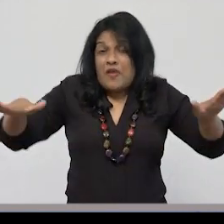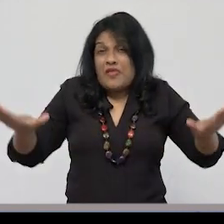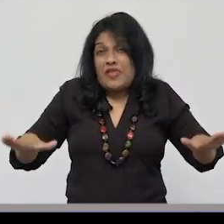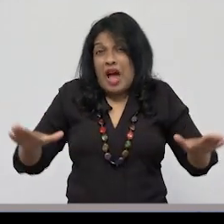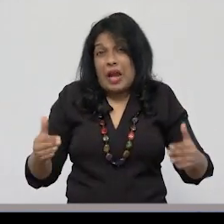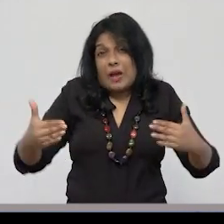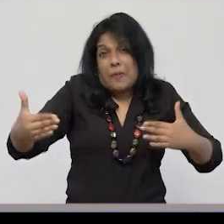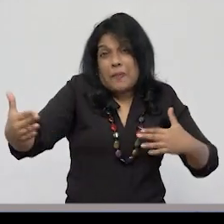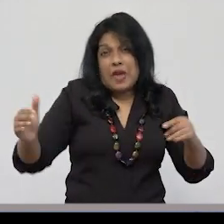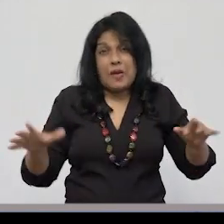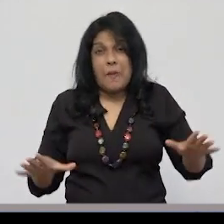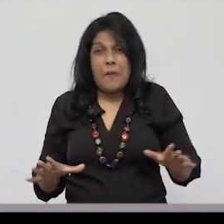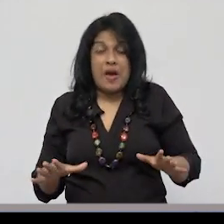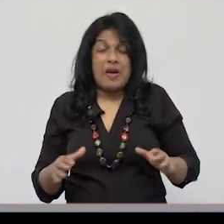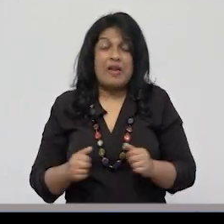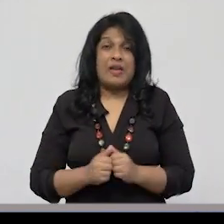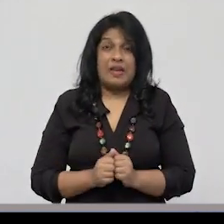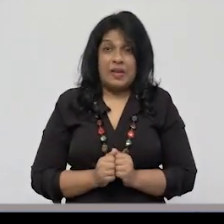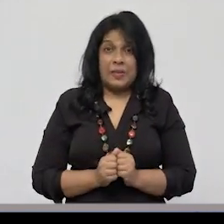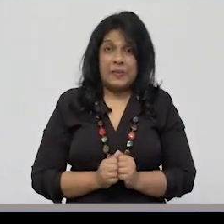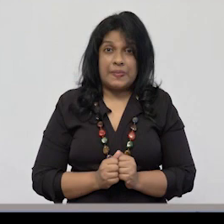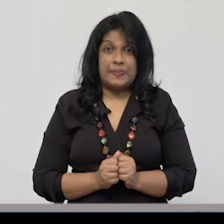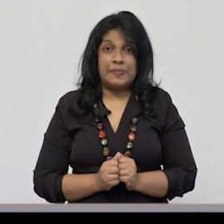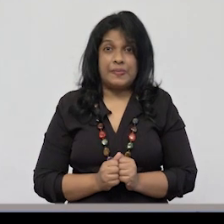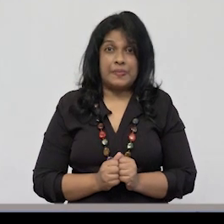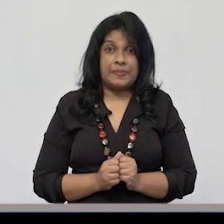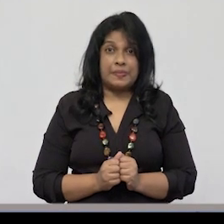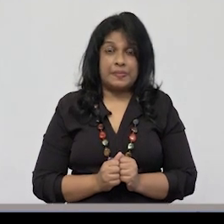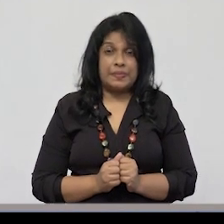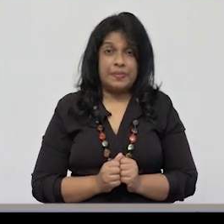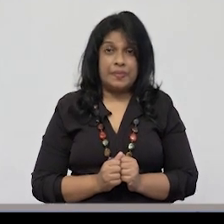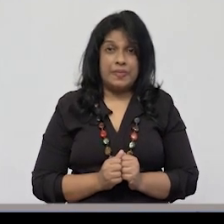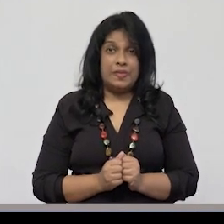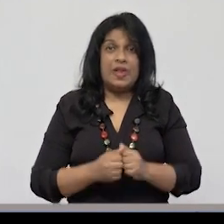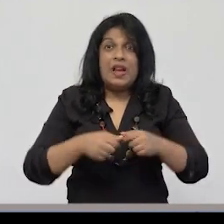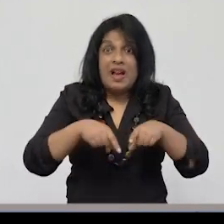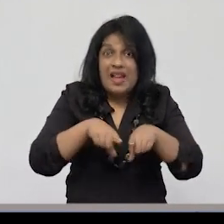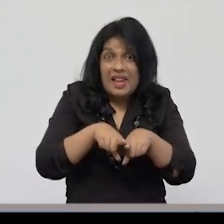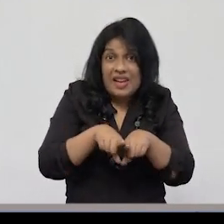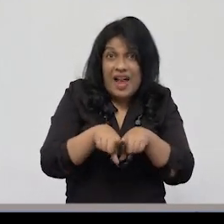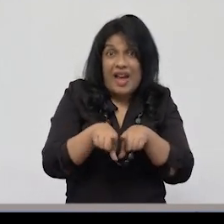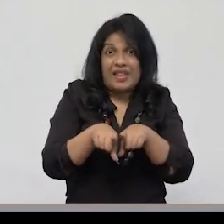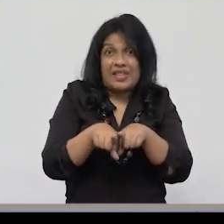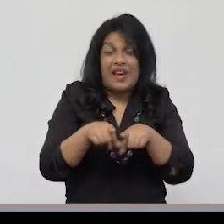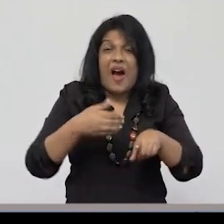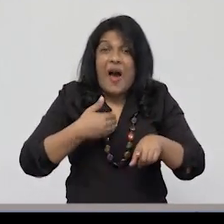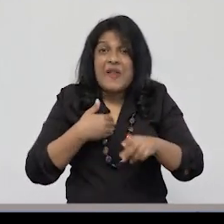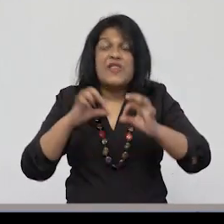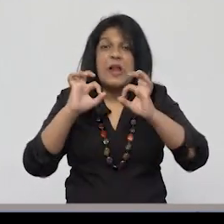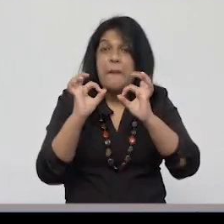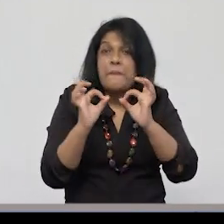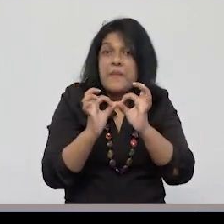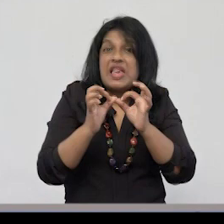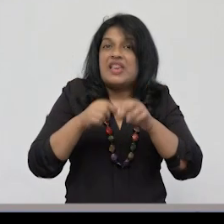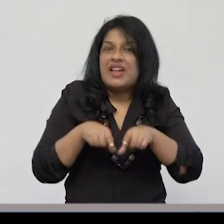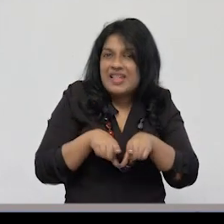That's what I told myself. A lot of things in the Bible I need to reread. Because God brings revelation out of the